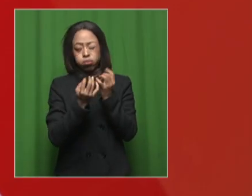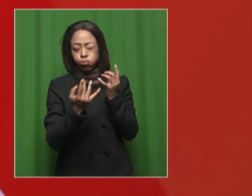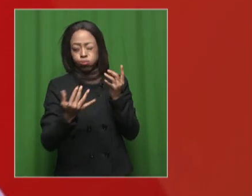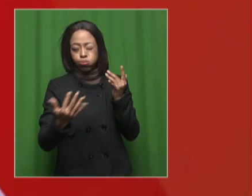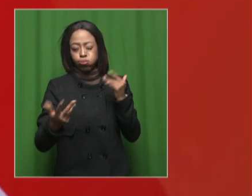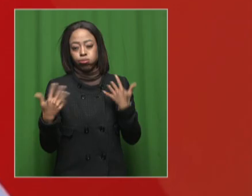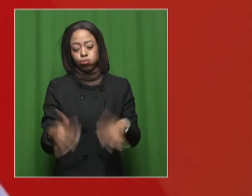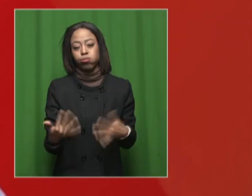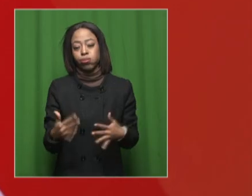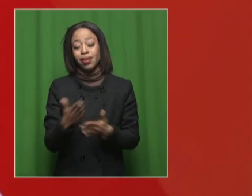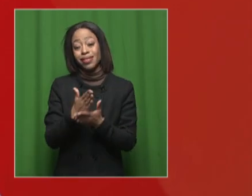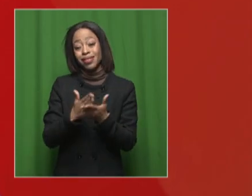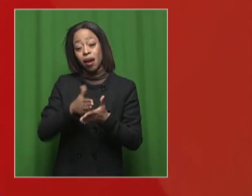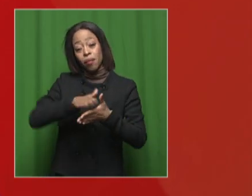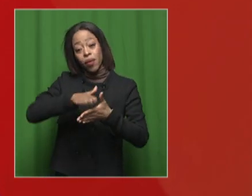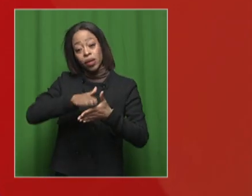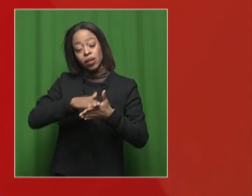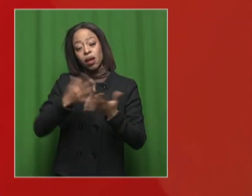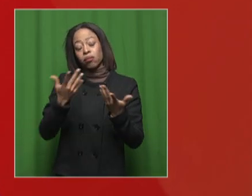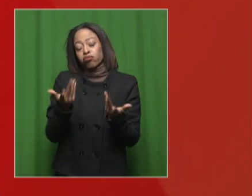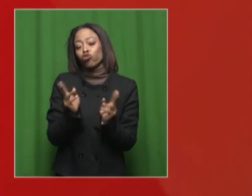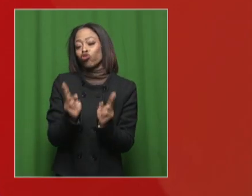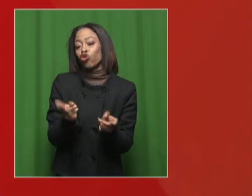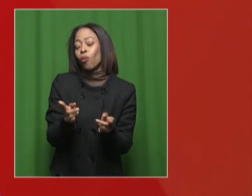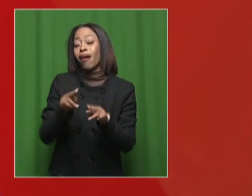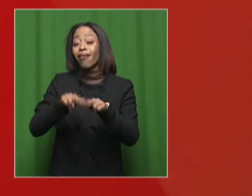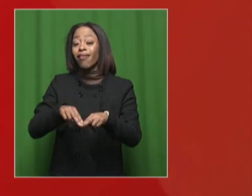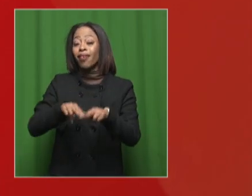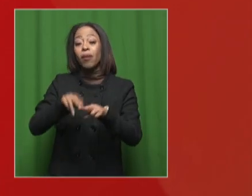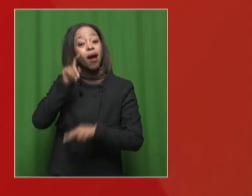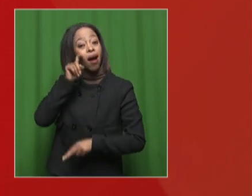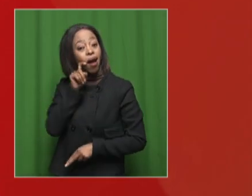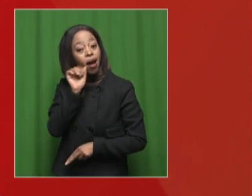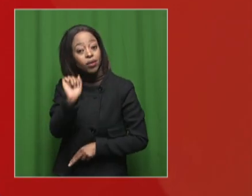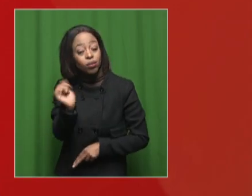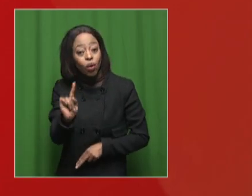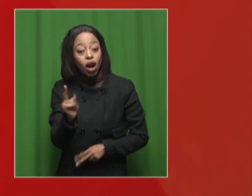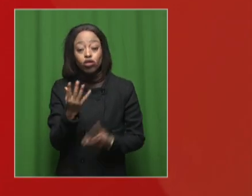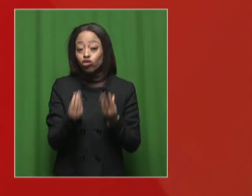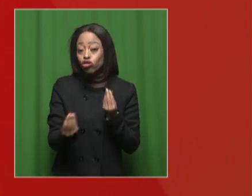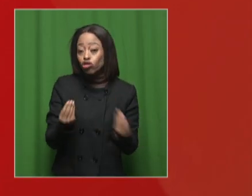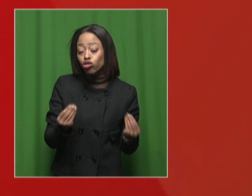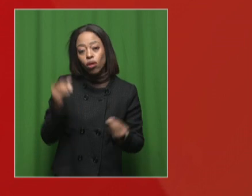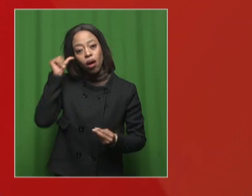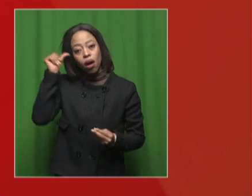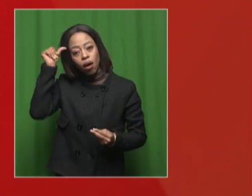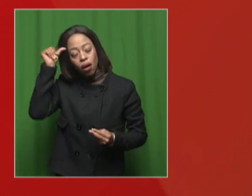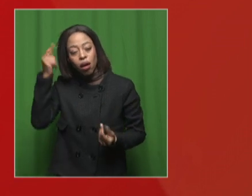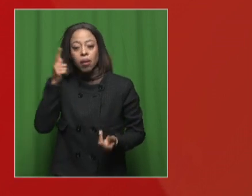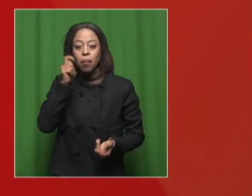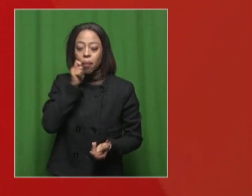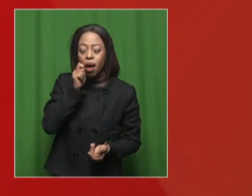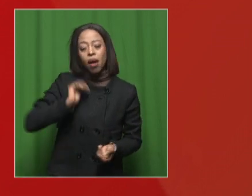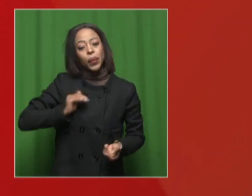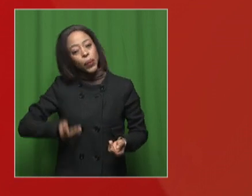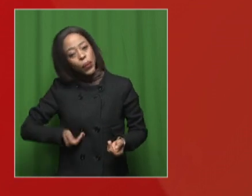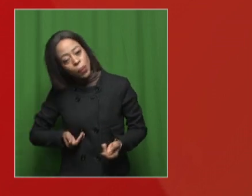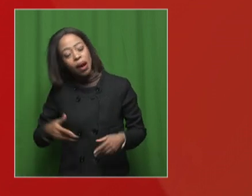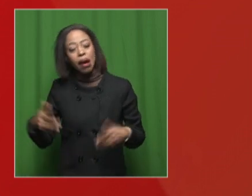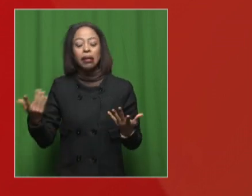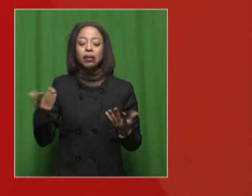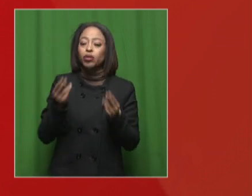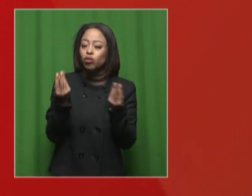encounter. Some of these causes are common in depending on the age in children or adults or males or females, or also